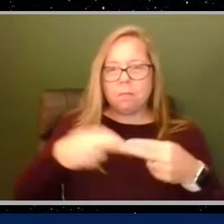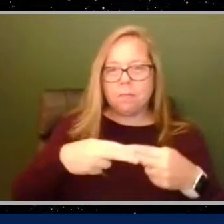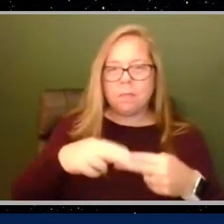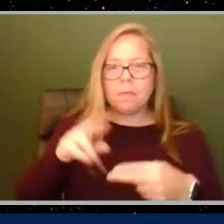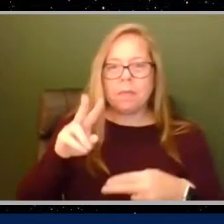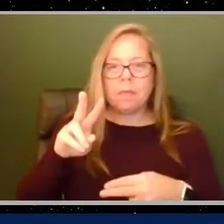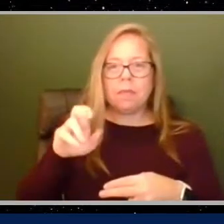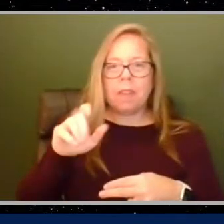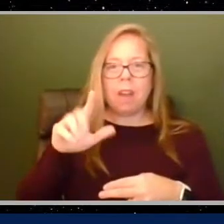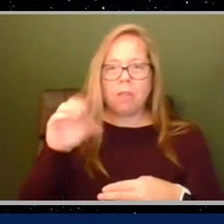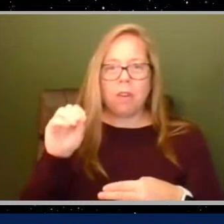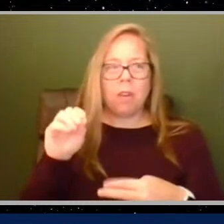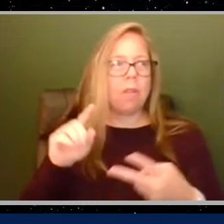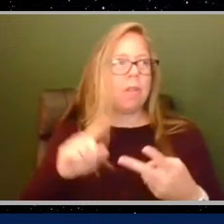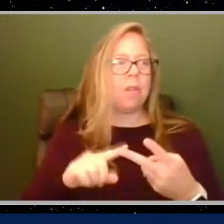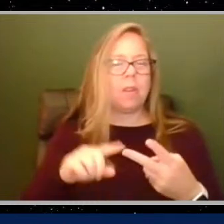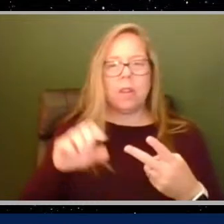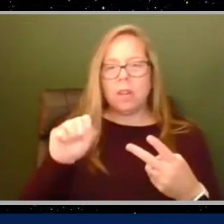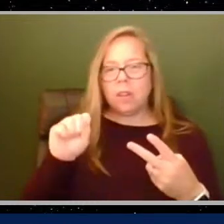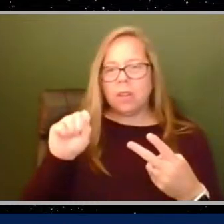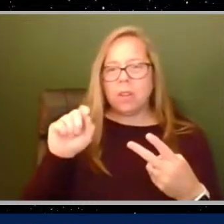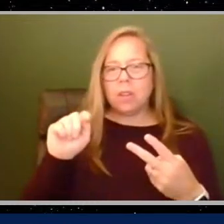minor